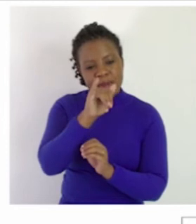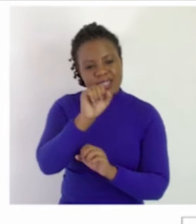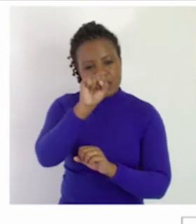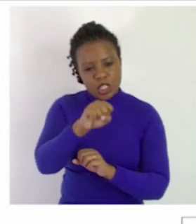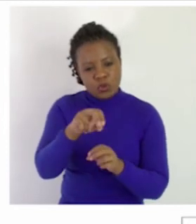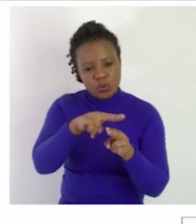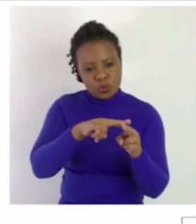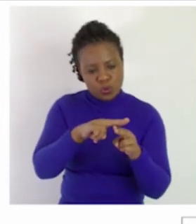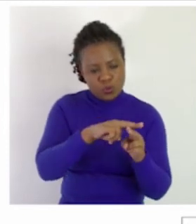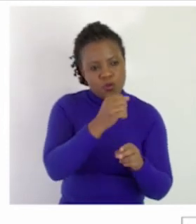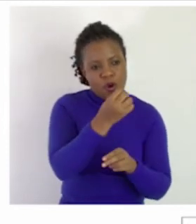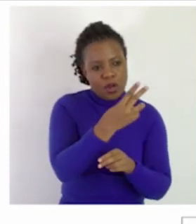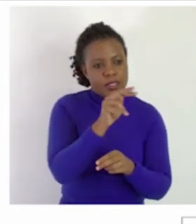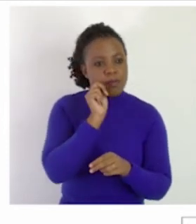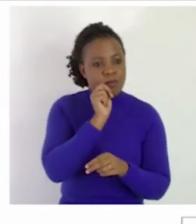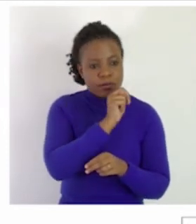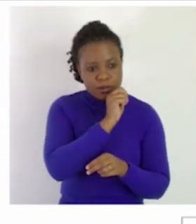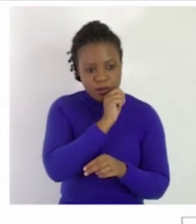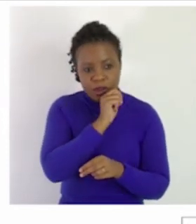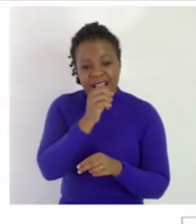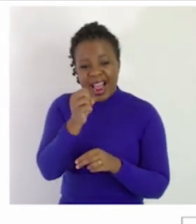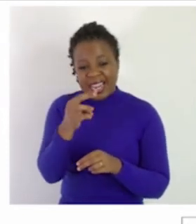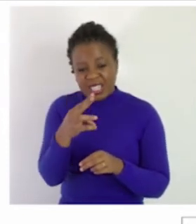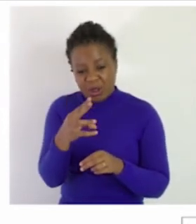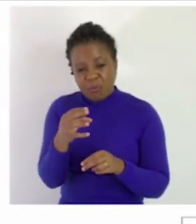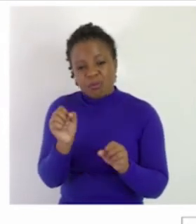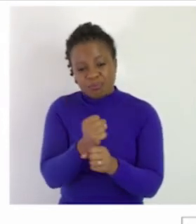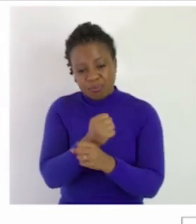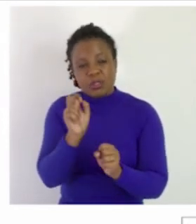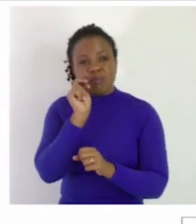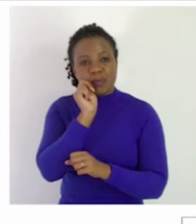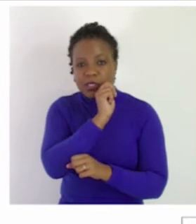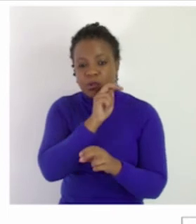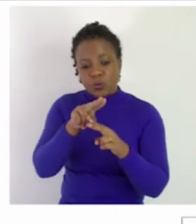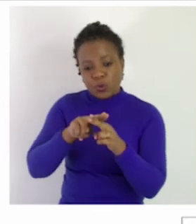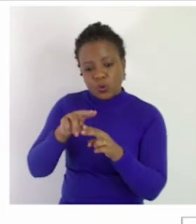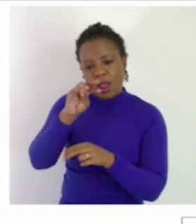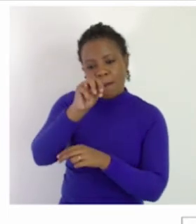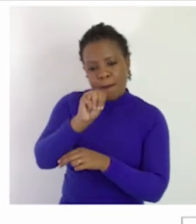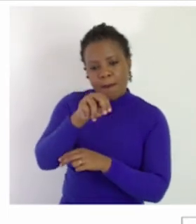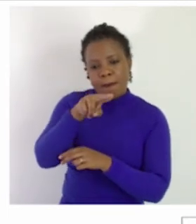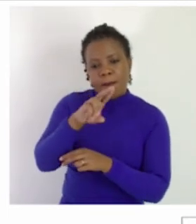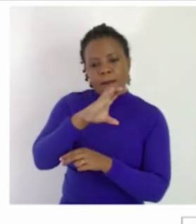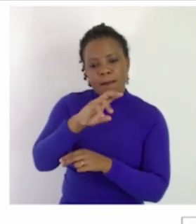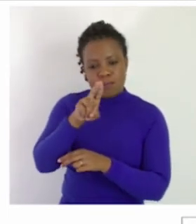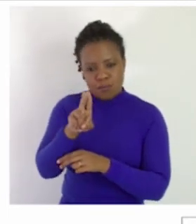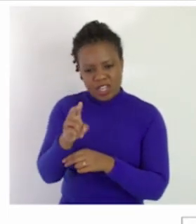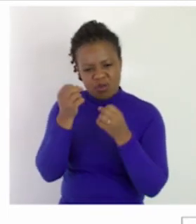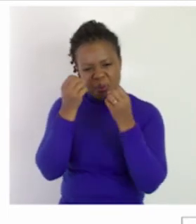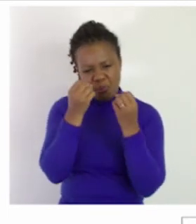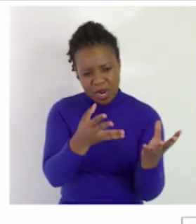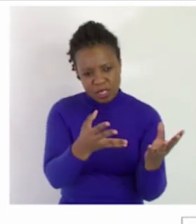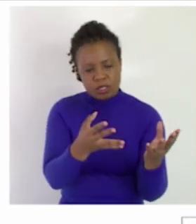think that's a mistake, because many is for countable nouns, like you say many books. All